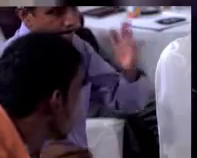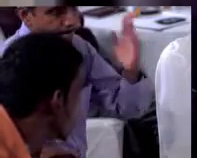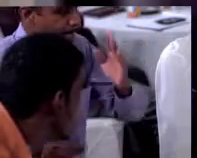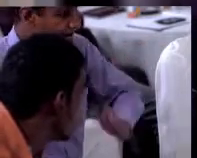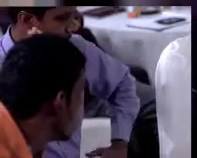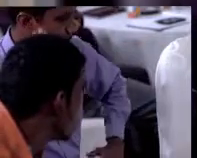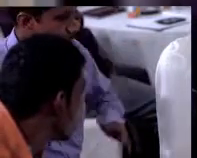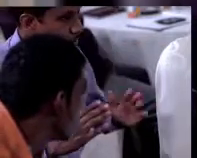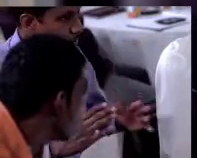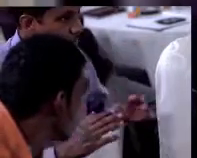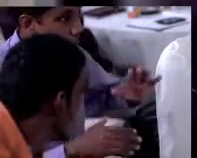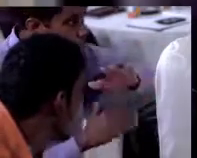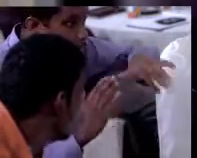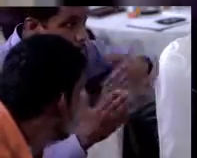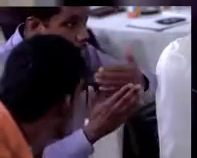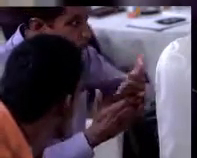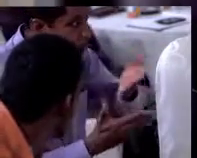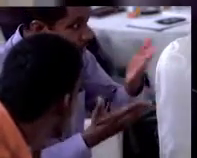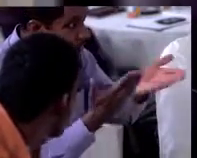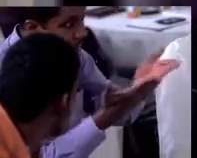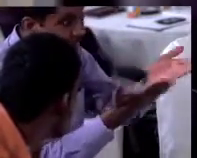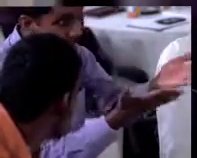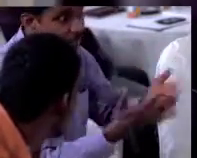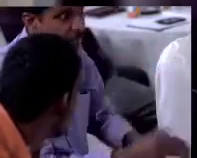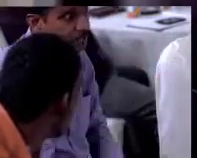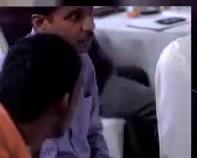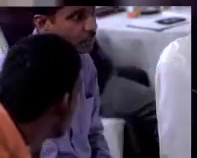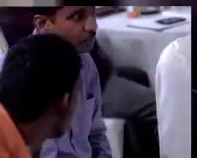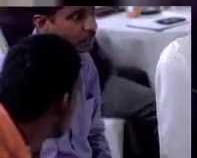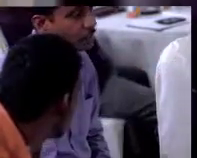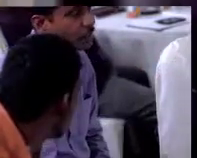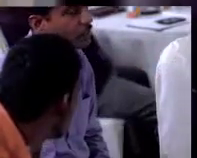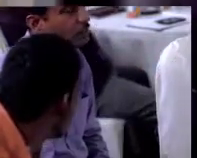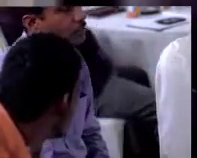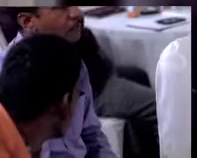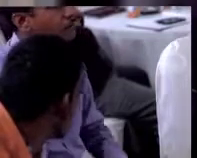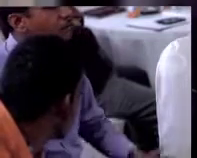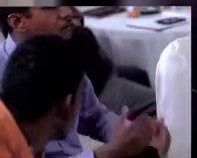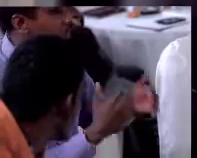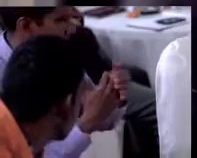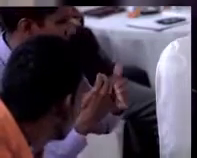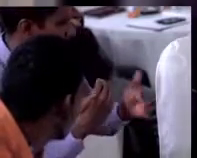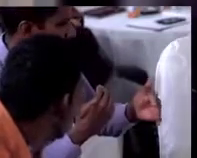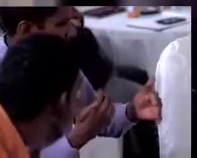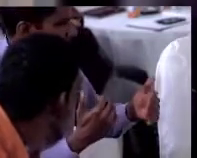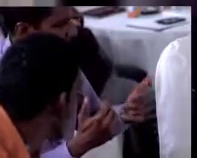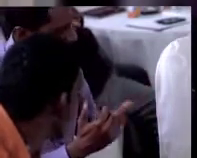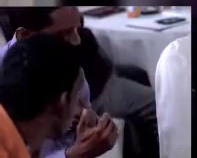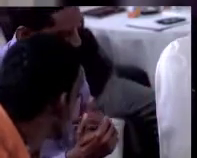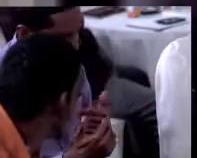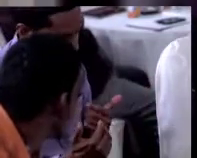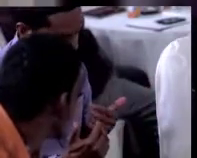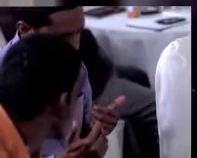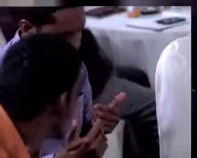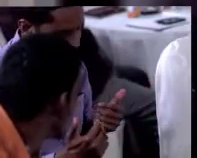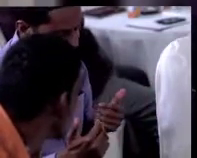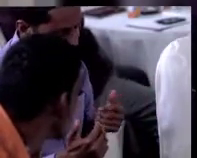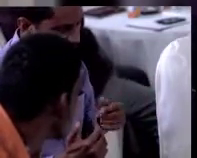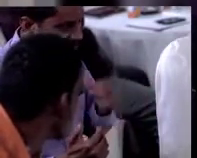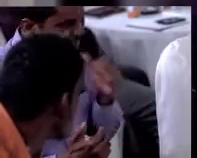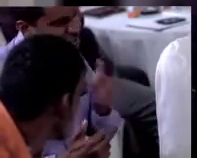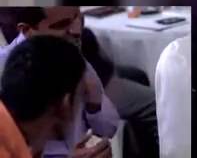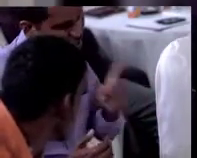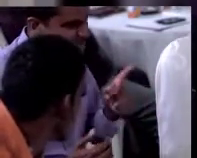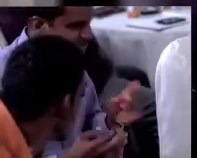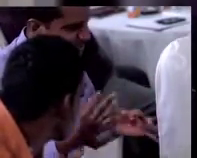at the JFK Lecture Theatre. Everybody was there. So I was a little bombastic after that,